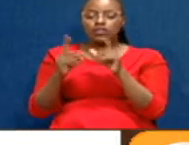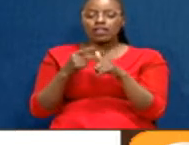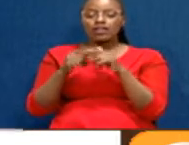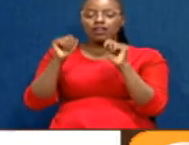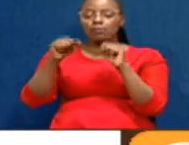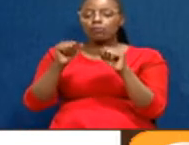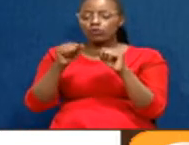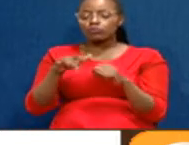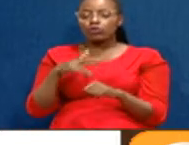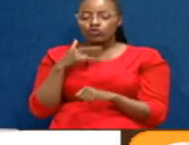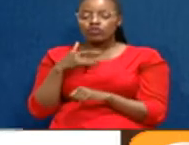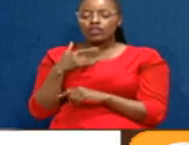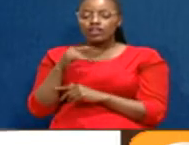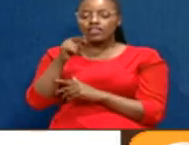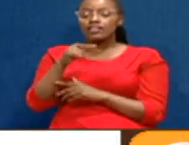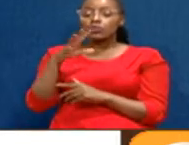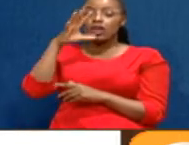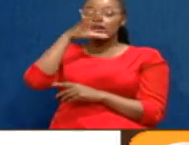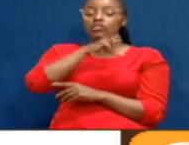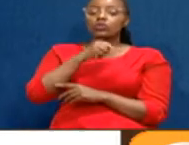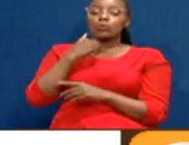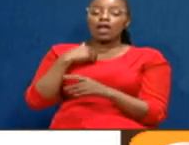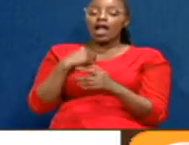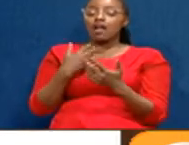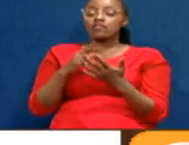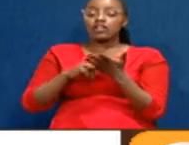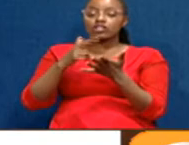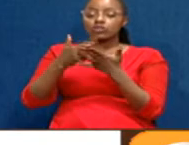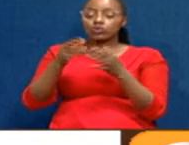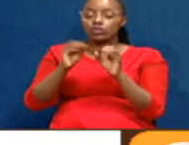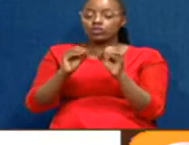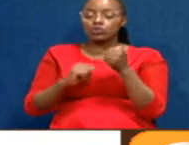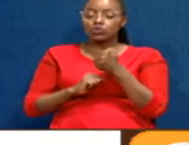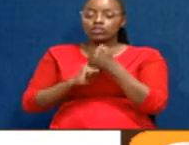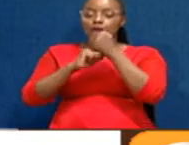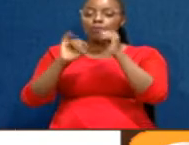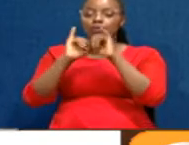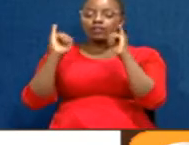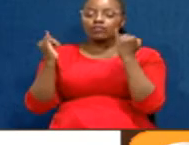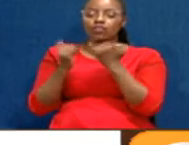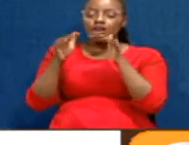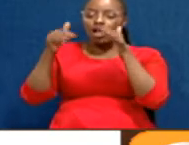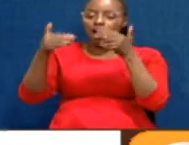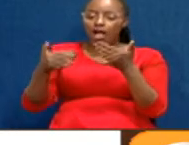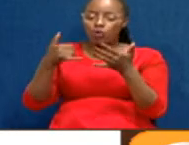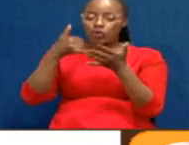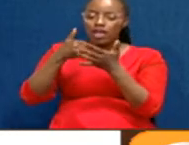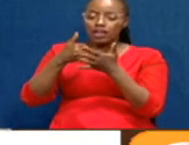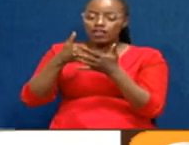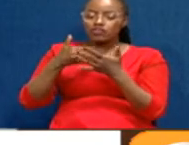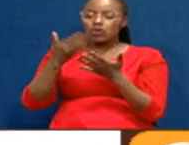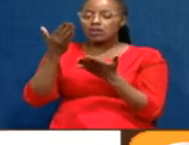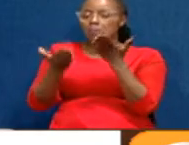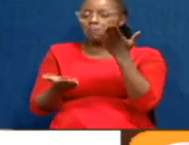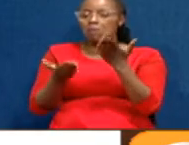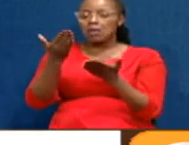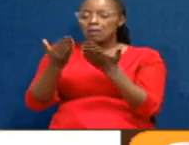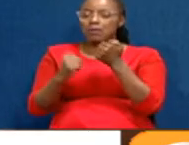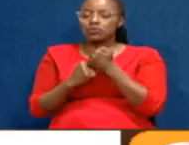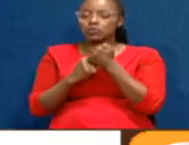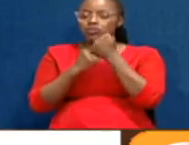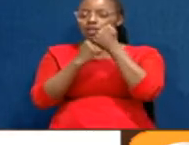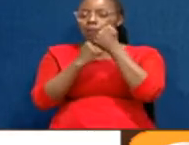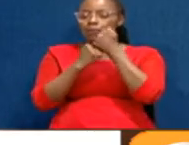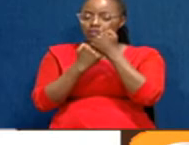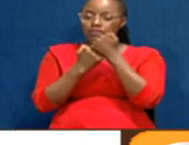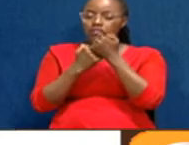we can fill that gap, assuming there are no resources to support these institutions. So how do we come in to perhaps support in